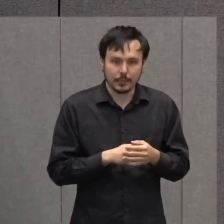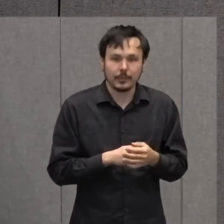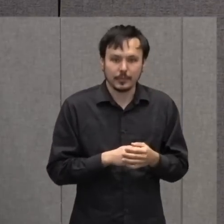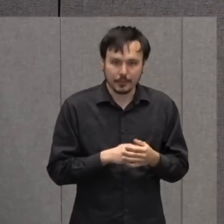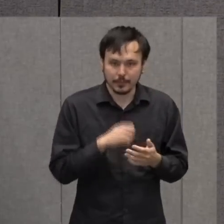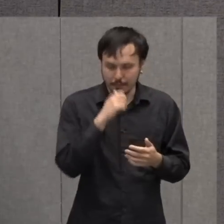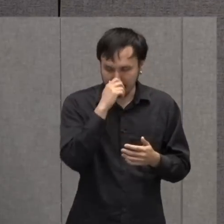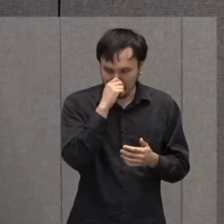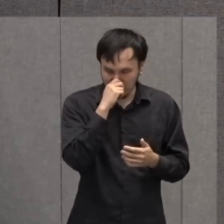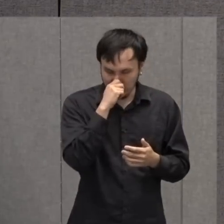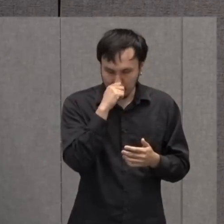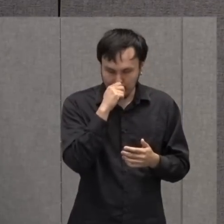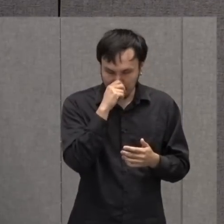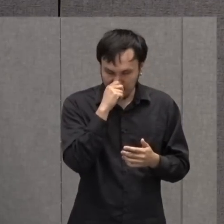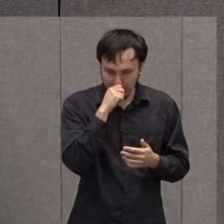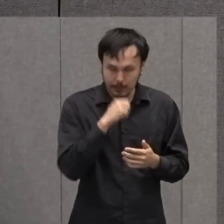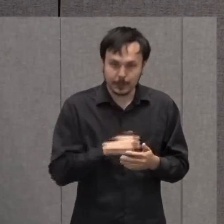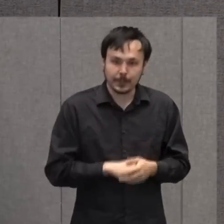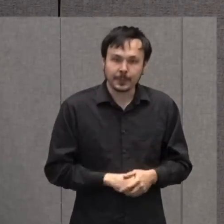450.